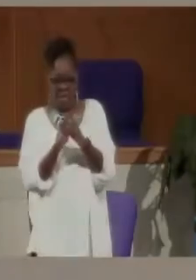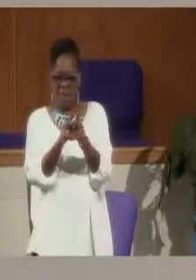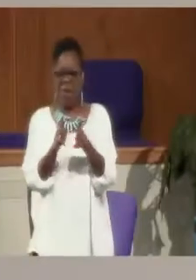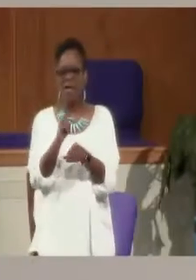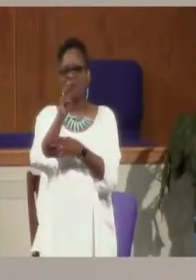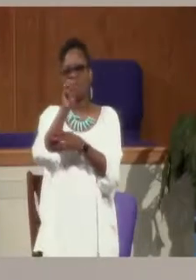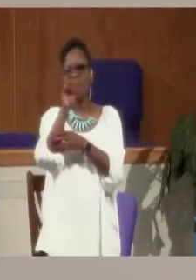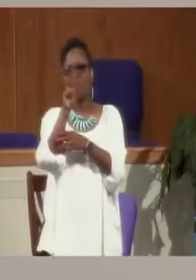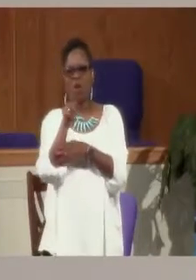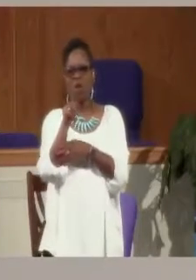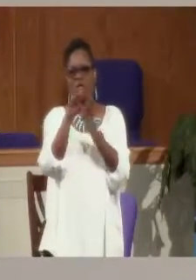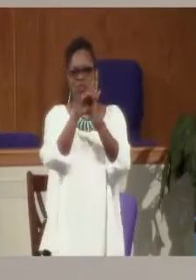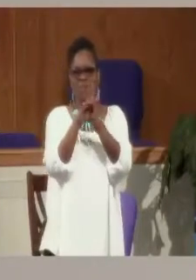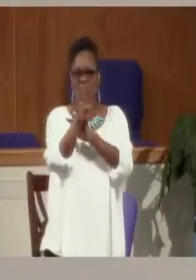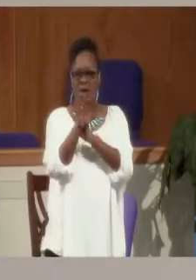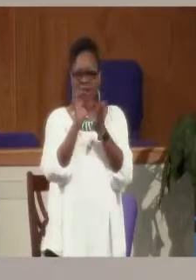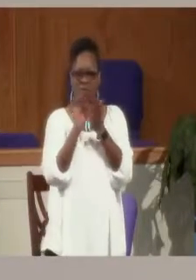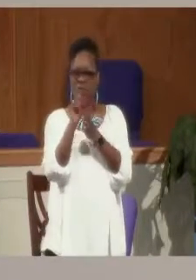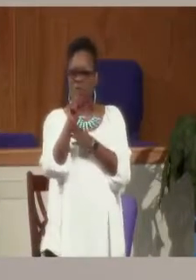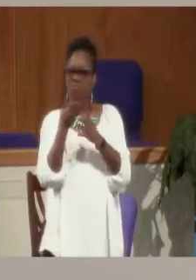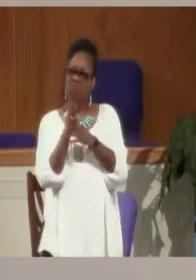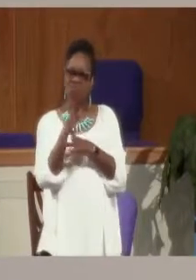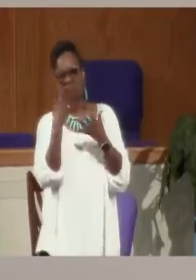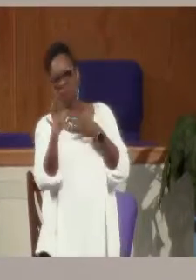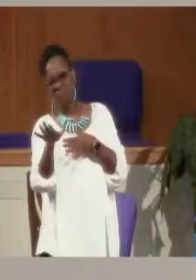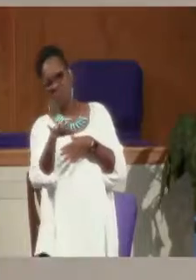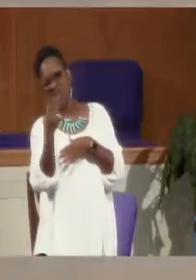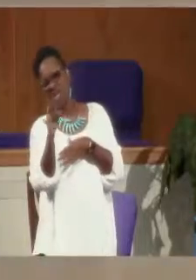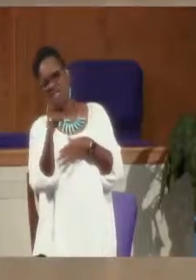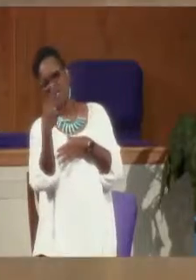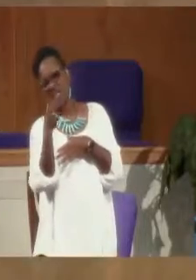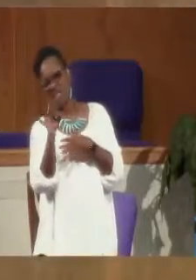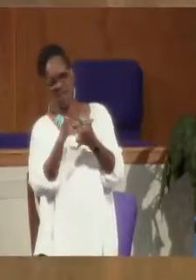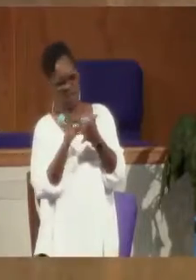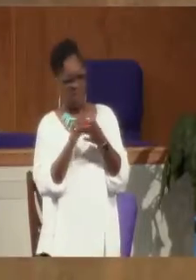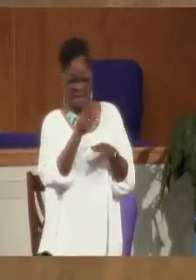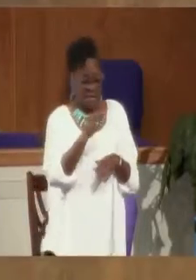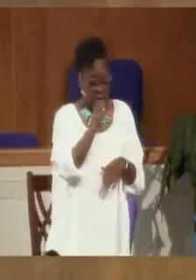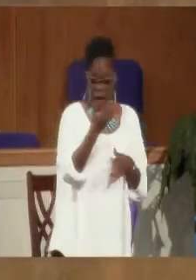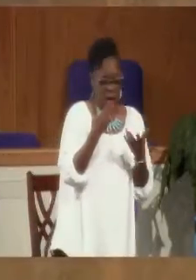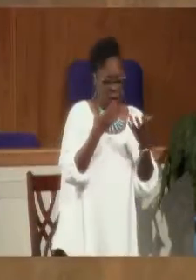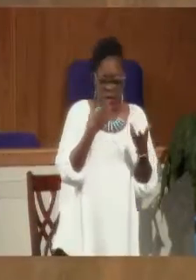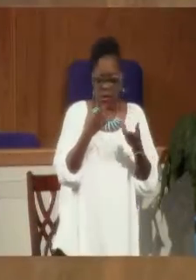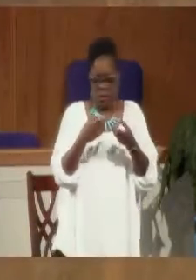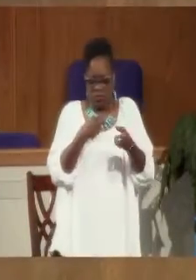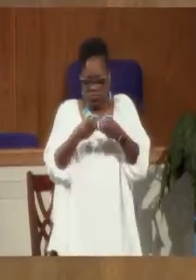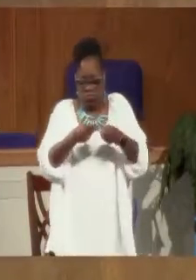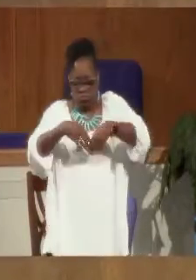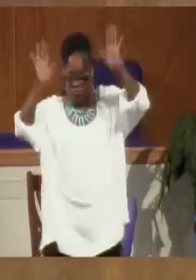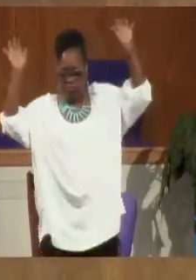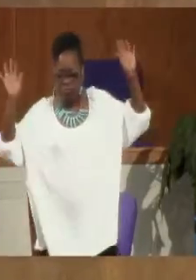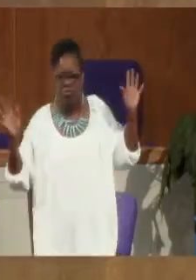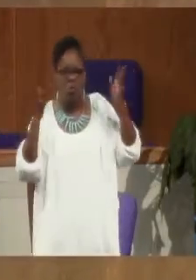chapter 5, beginning at verse 1 through about 18 or 19 verses. And this brother is out of control. I say he's out of